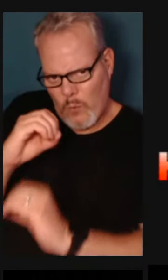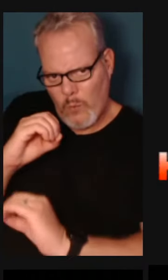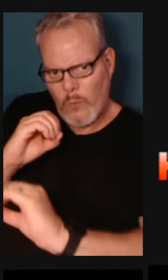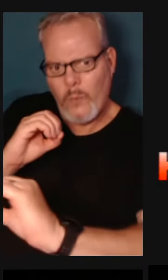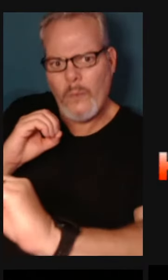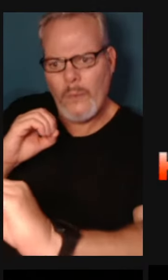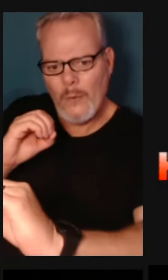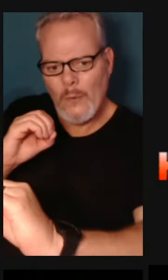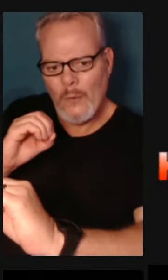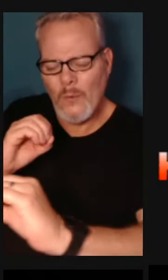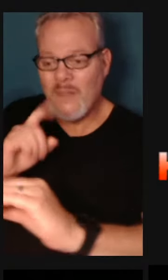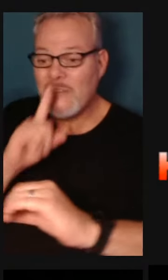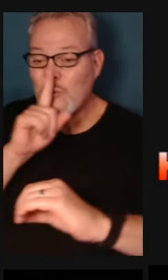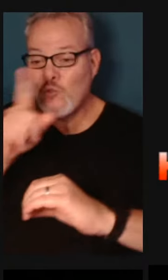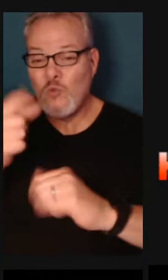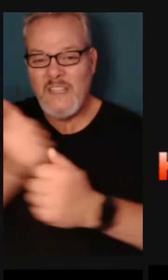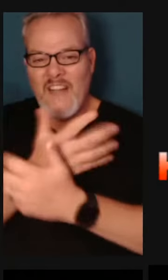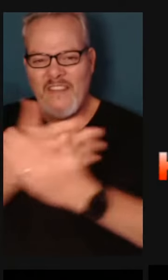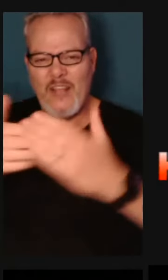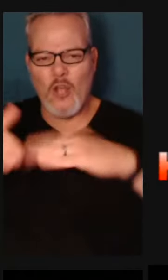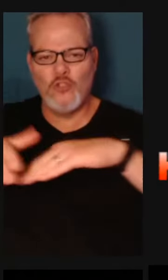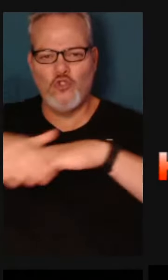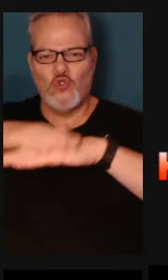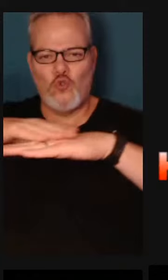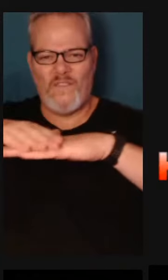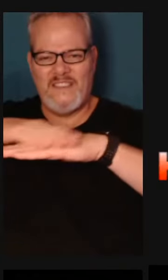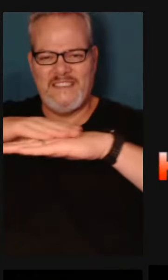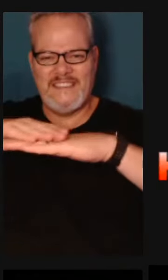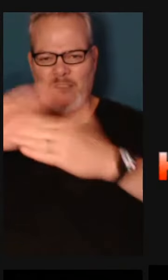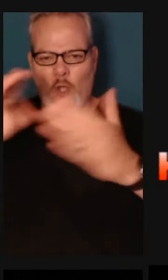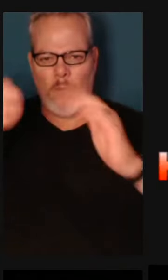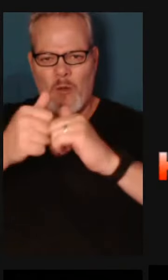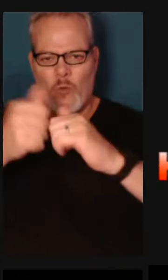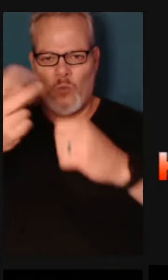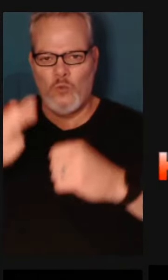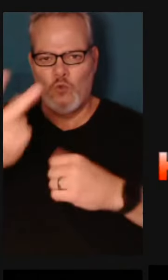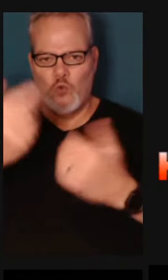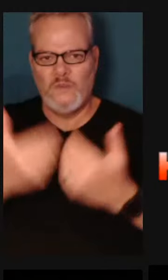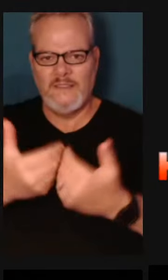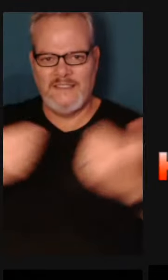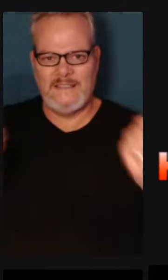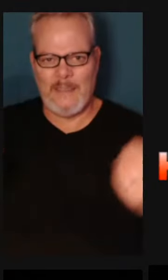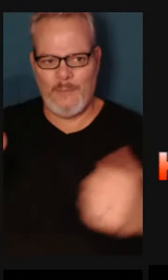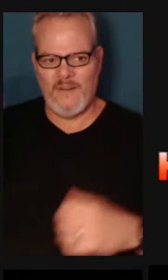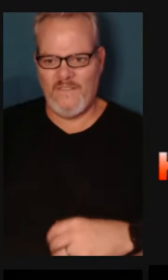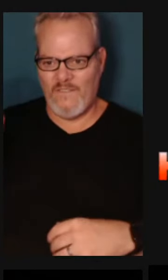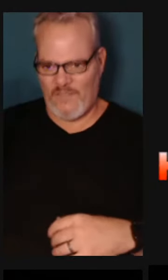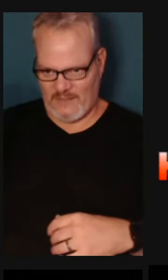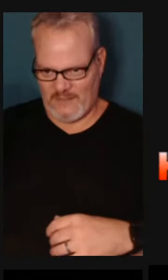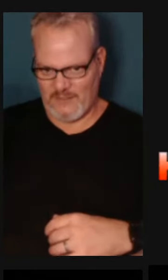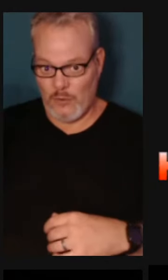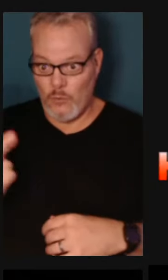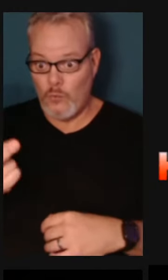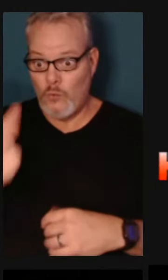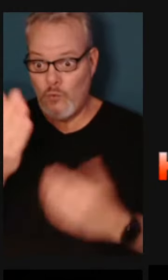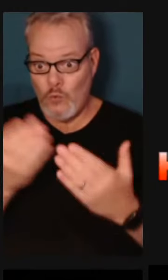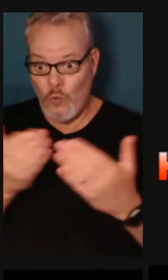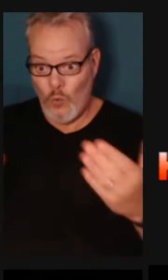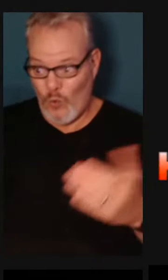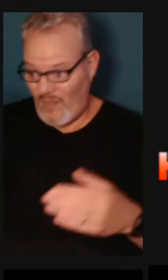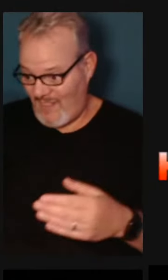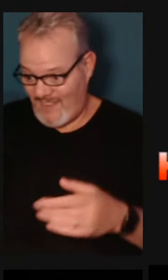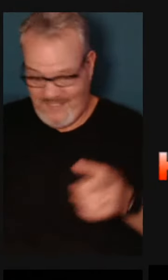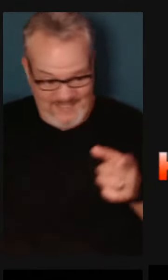really just a surface thing, I would imagine, rather than having it become two separate vents, rather than those two things being straws that go all the way down, separate all the